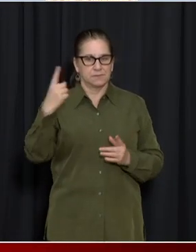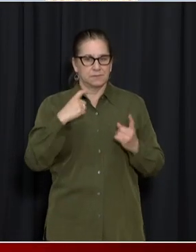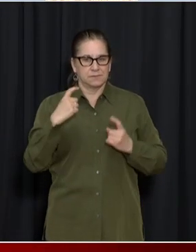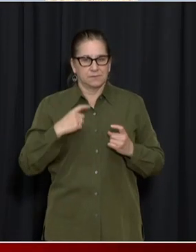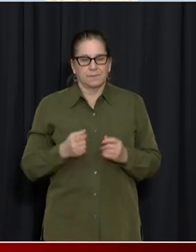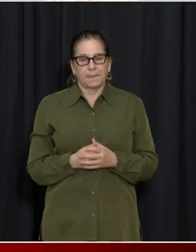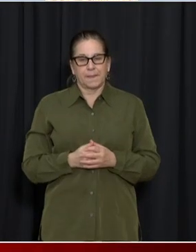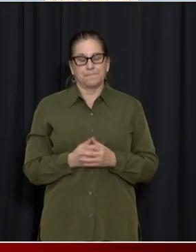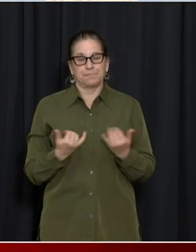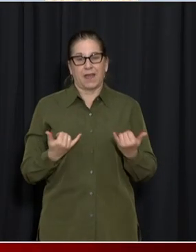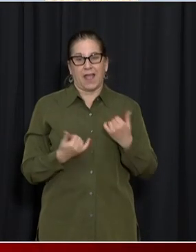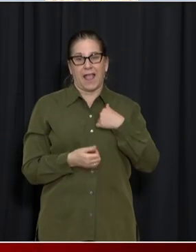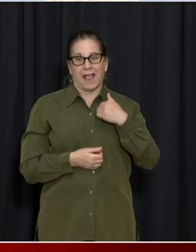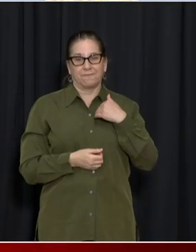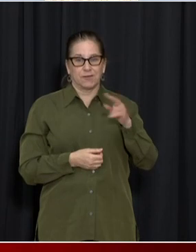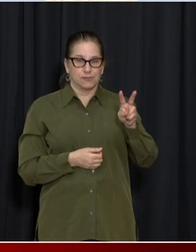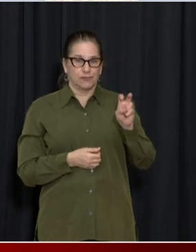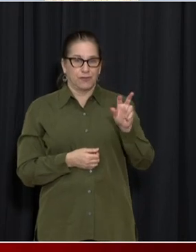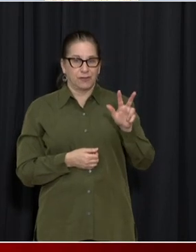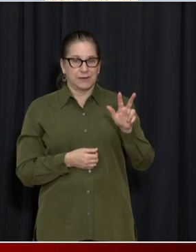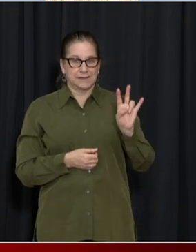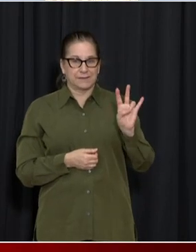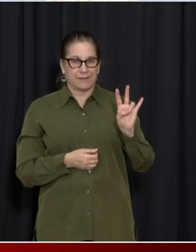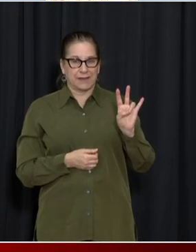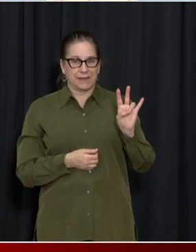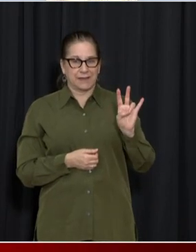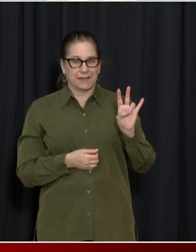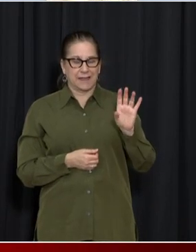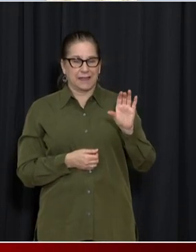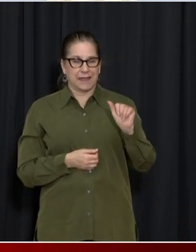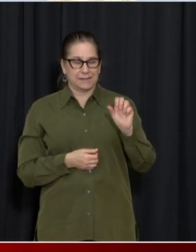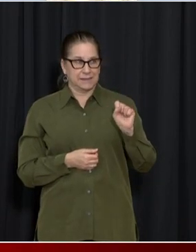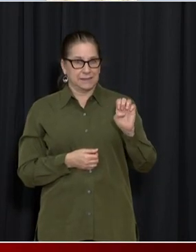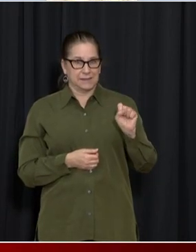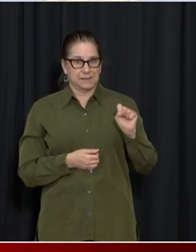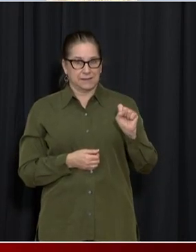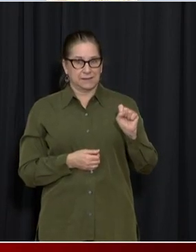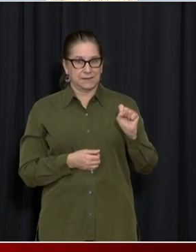of COVID-19, bringing our confirmed cases to